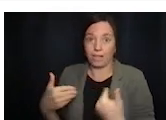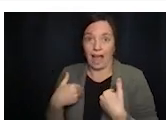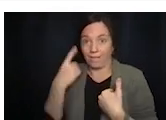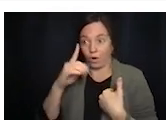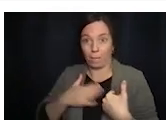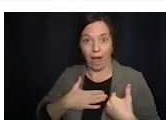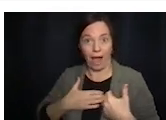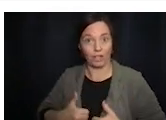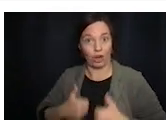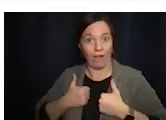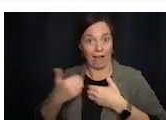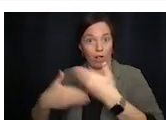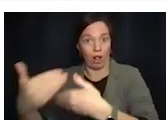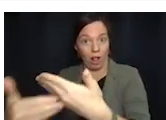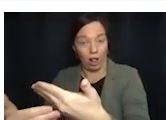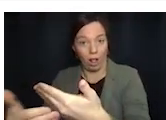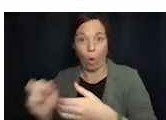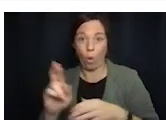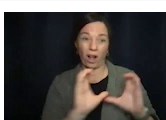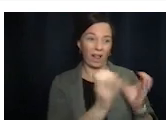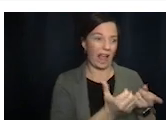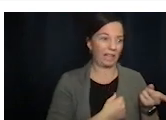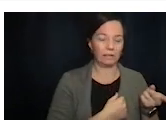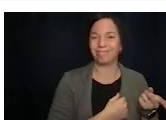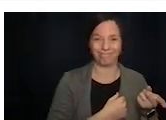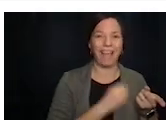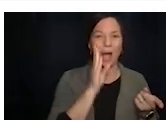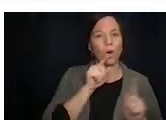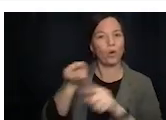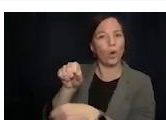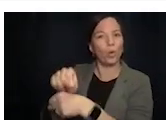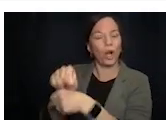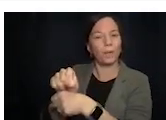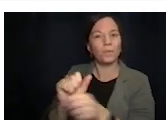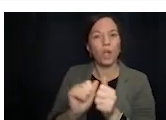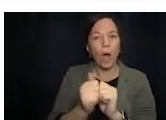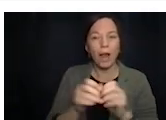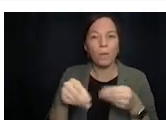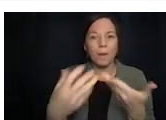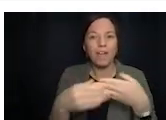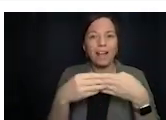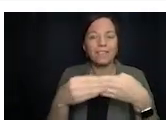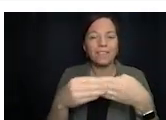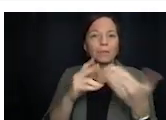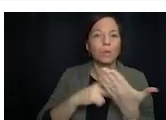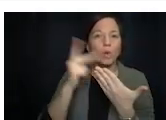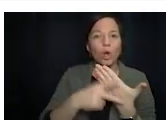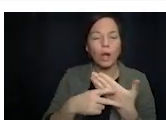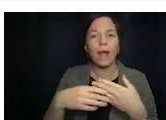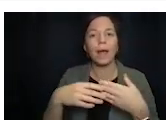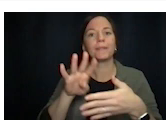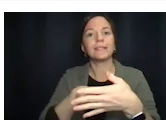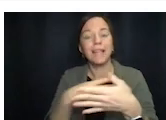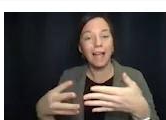to your class, I'm going to go to work, right? So how do we have the sort of flexible programs, flexible schedule that allows students to